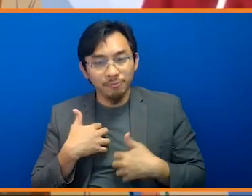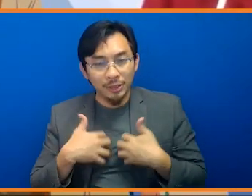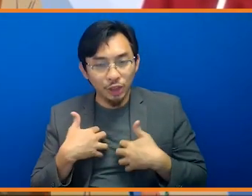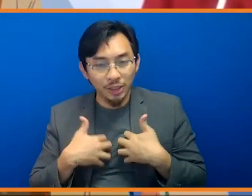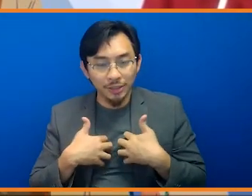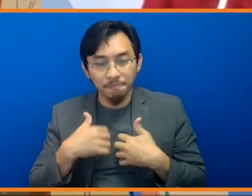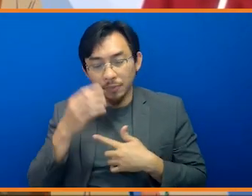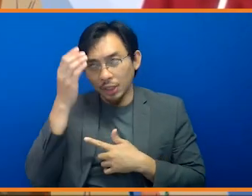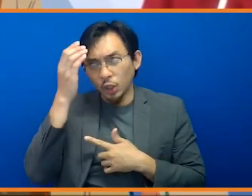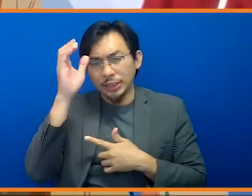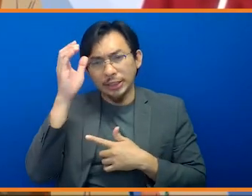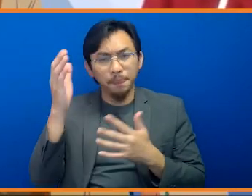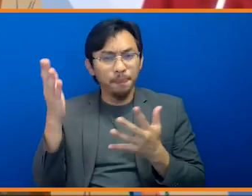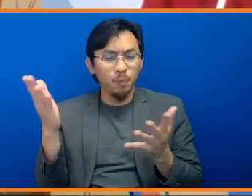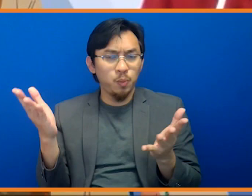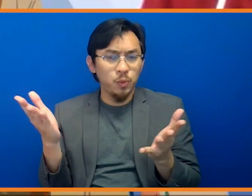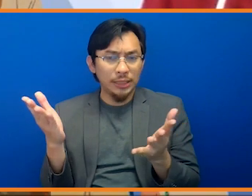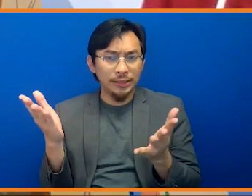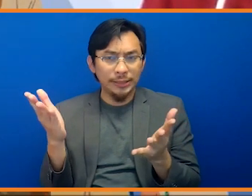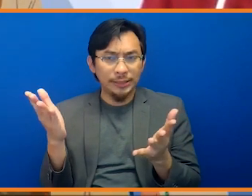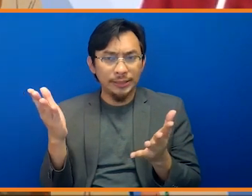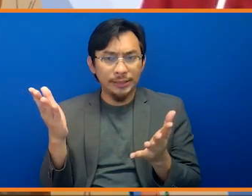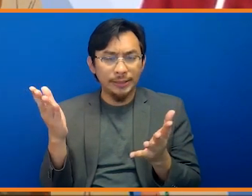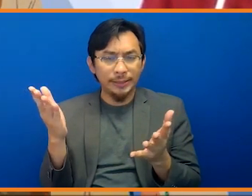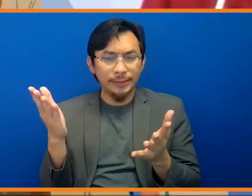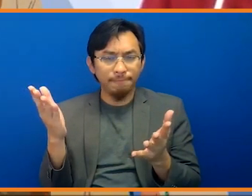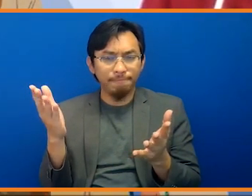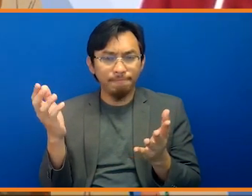interested in the concept of